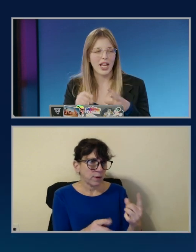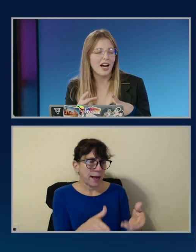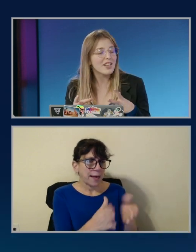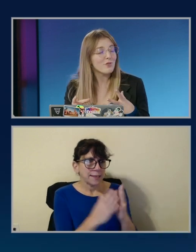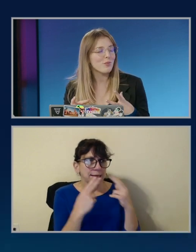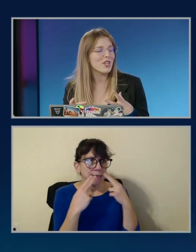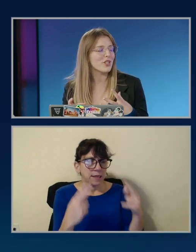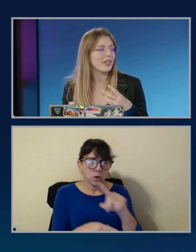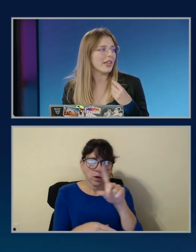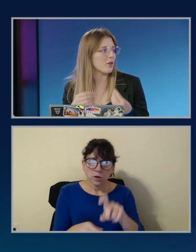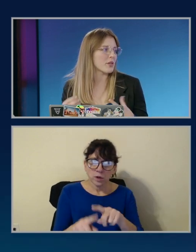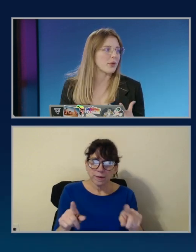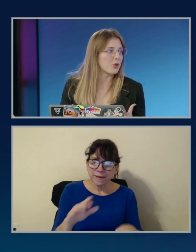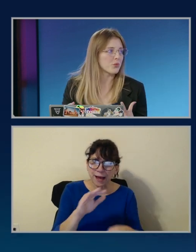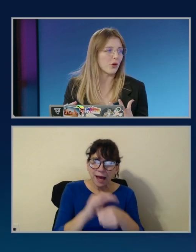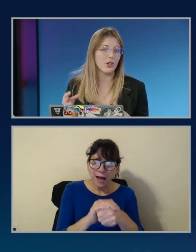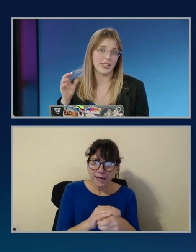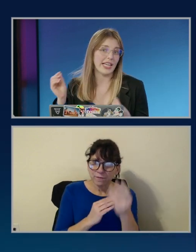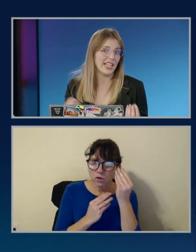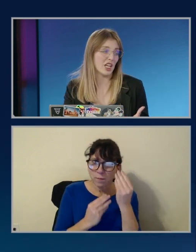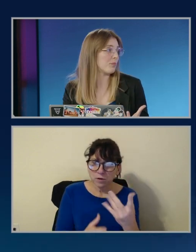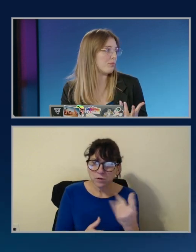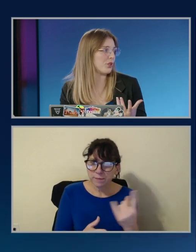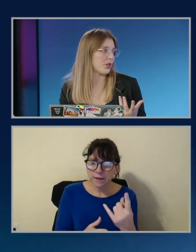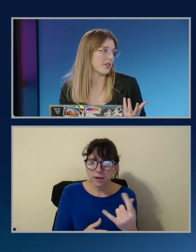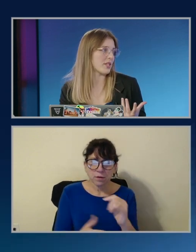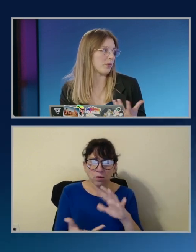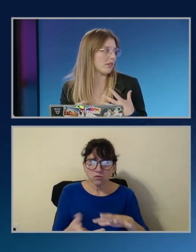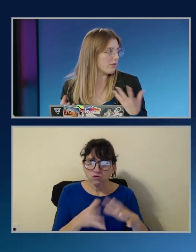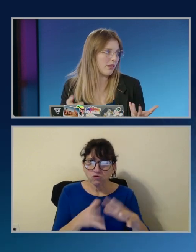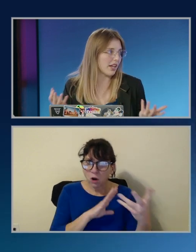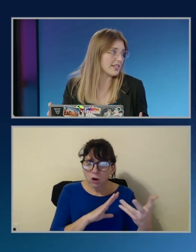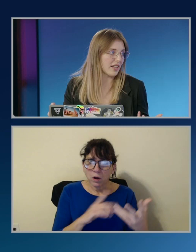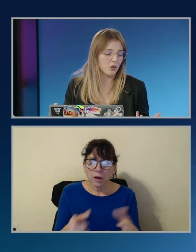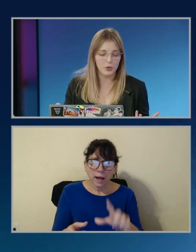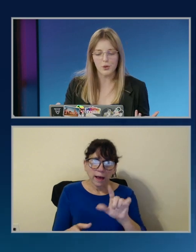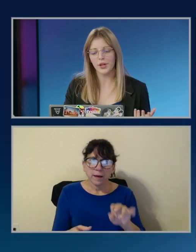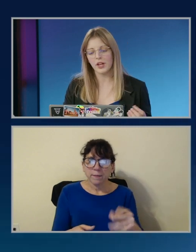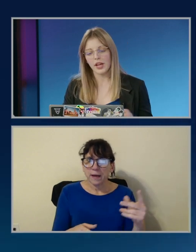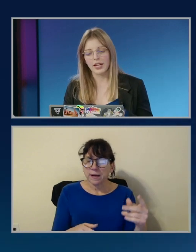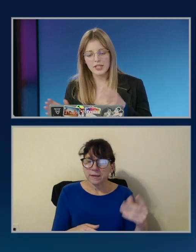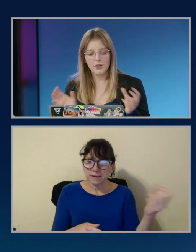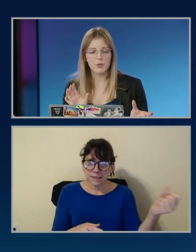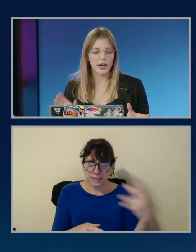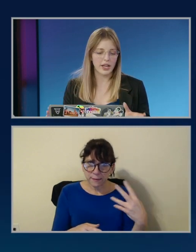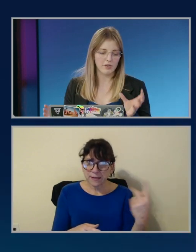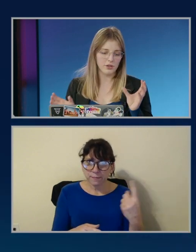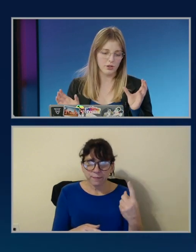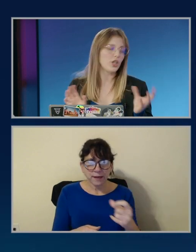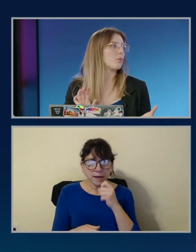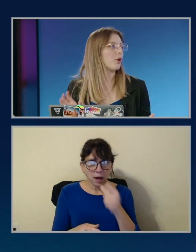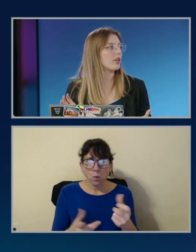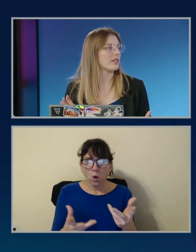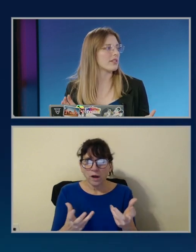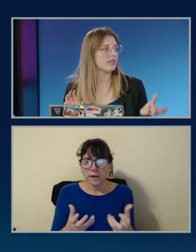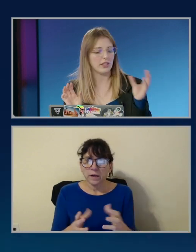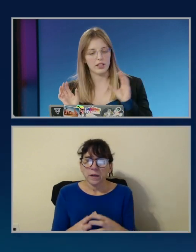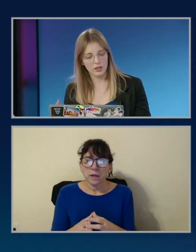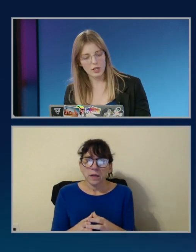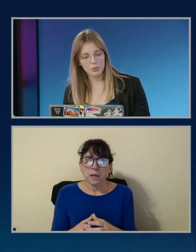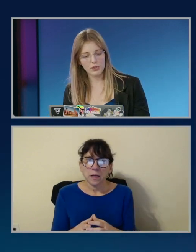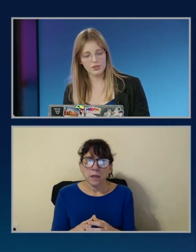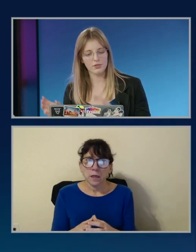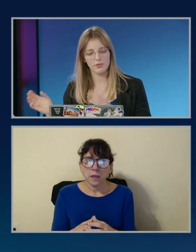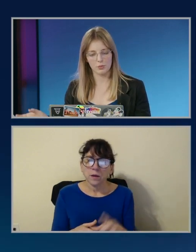somehow they hide information in there or something goes wrong and the LLM returns something undesirable. And that's really why you have to look at both ends,